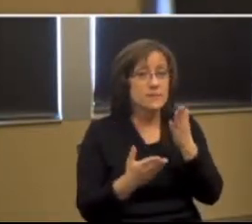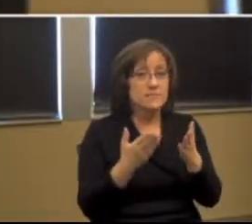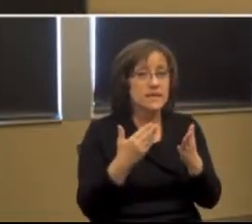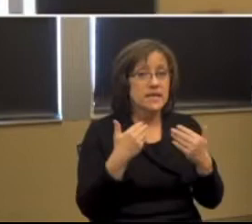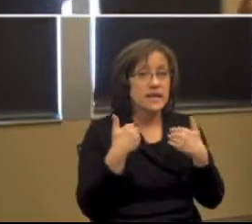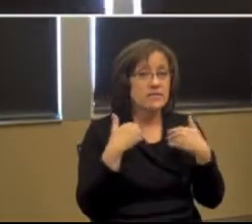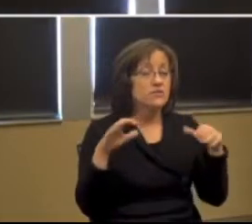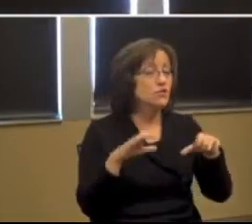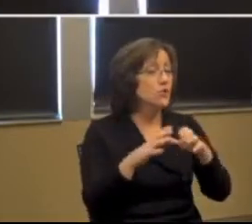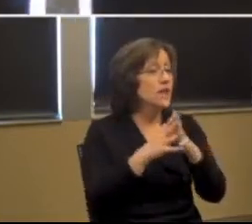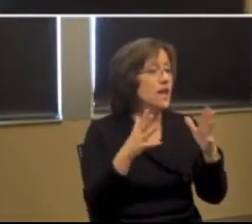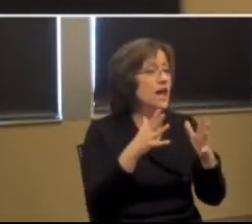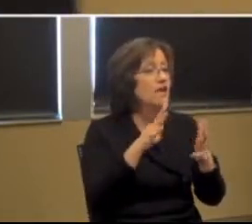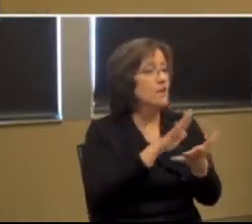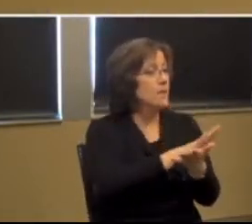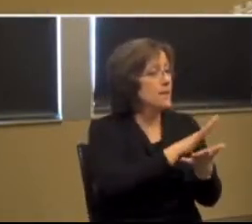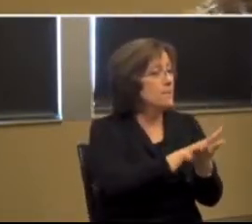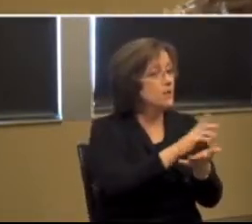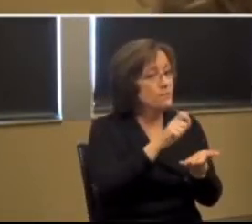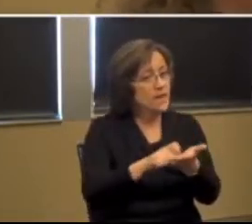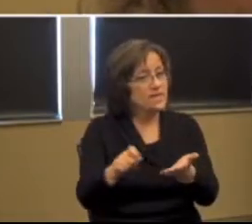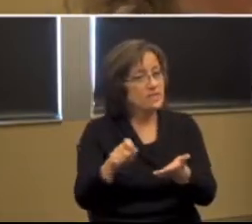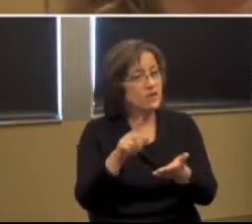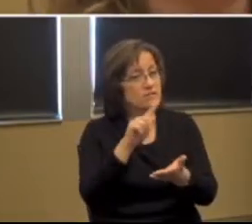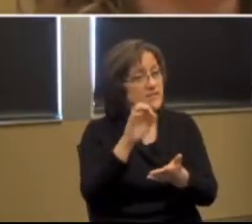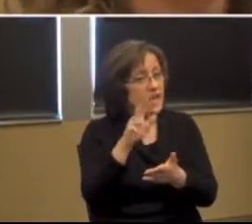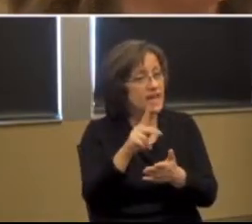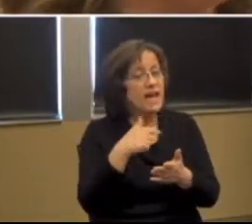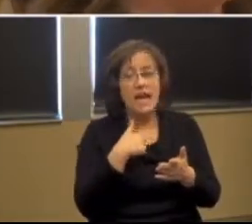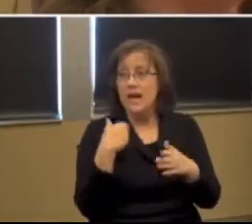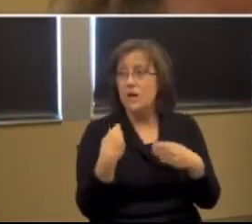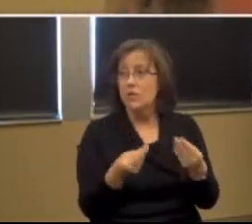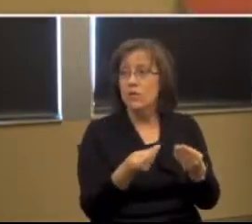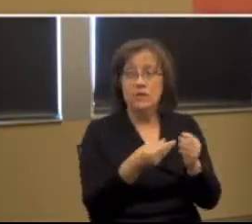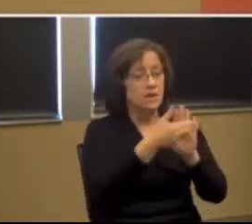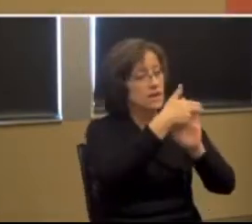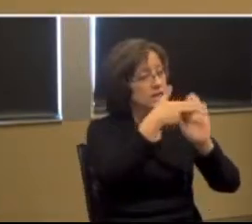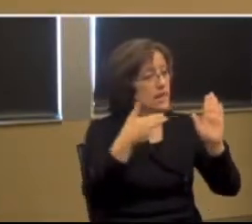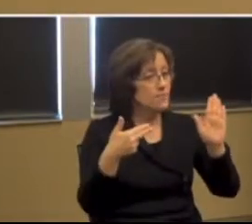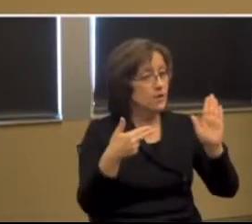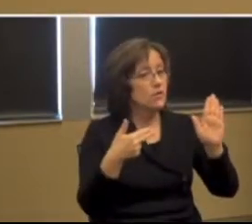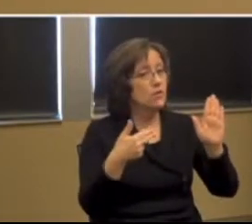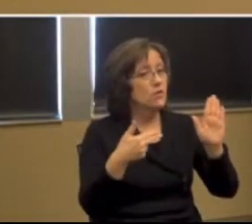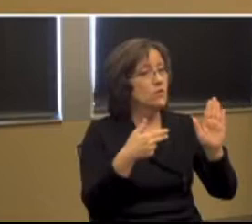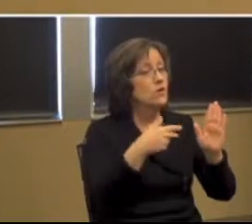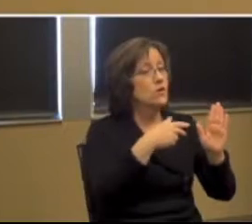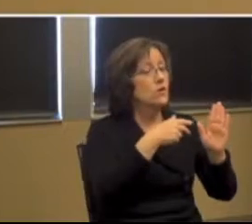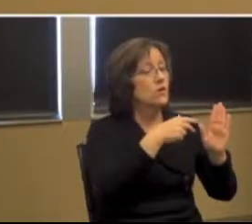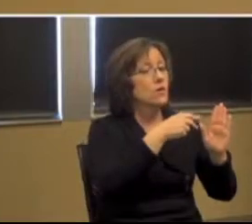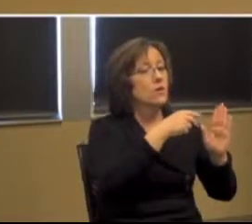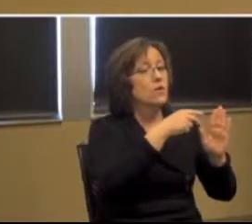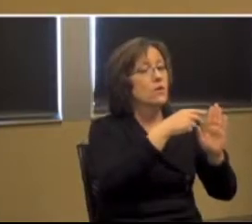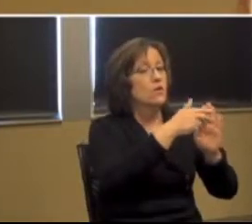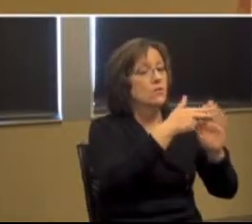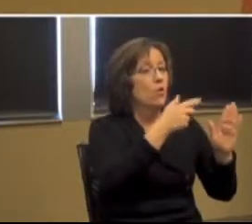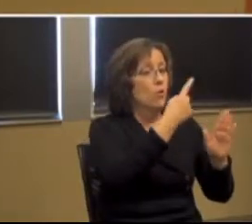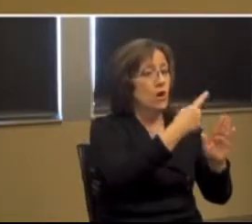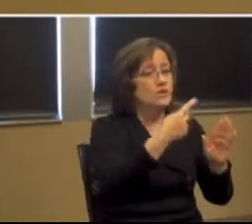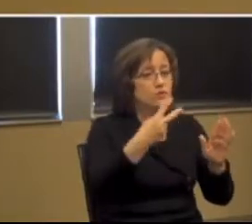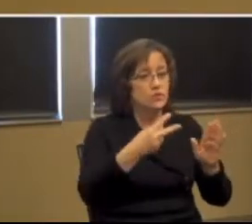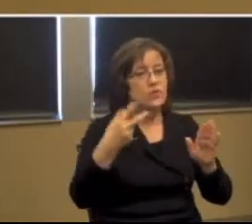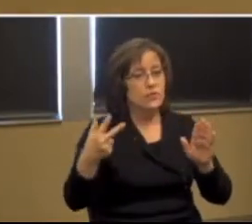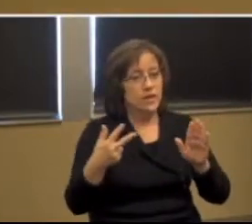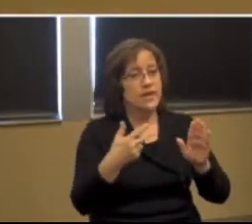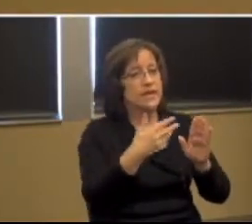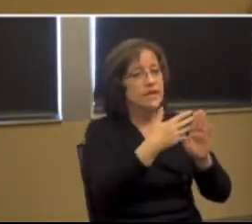you might have doing a lot of paper pencil tasks, what I've done is I'll label it on the outside folder 1, folder 2, folder 3, and then on